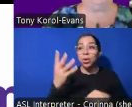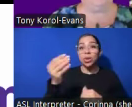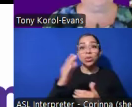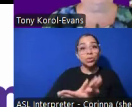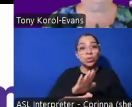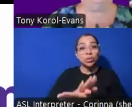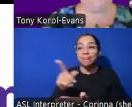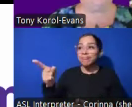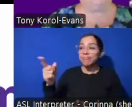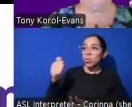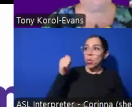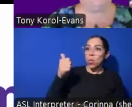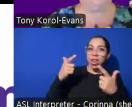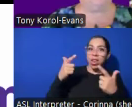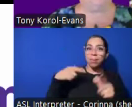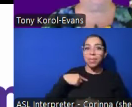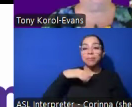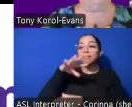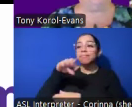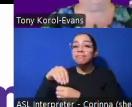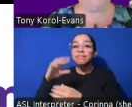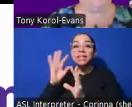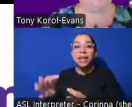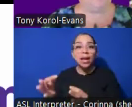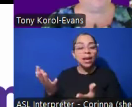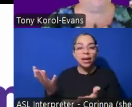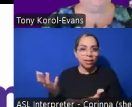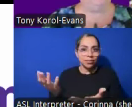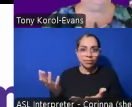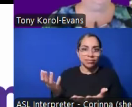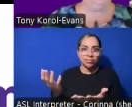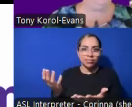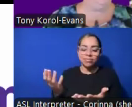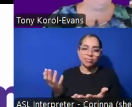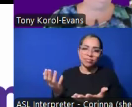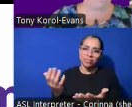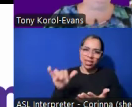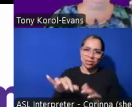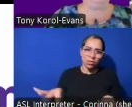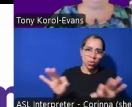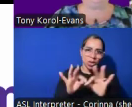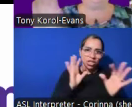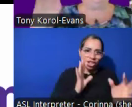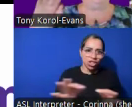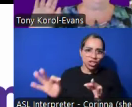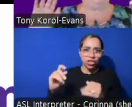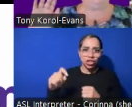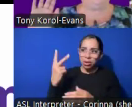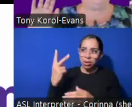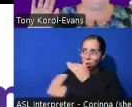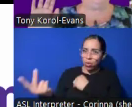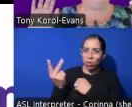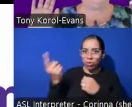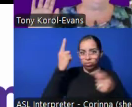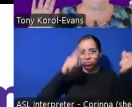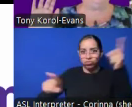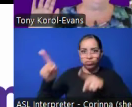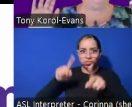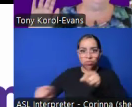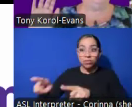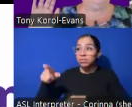Those are all major decisions that you should be partners in. And when somebody's just like, nope, I'm just going to make all the